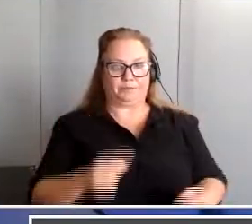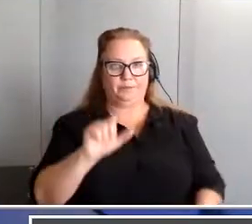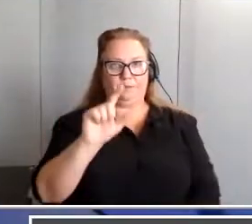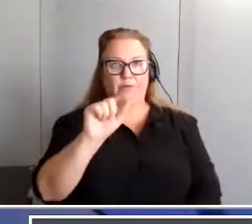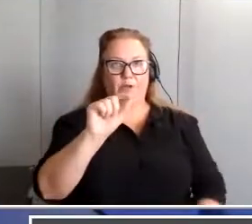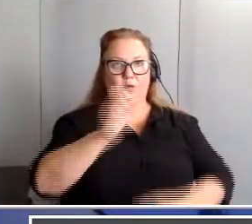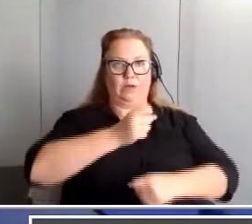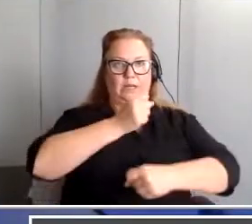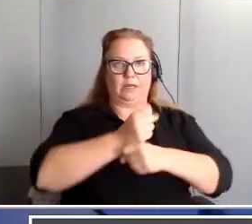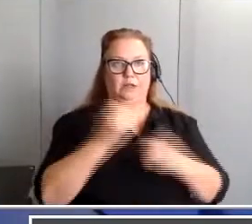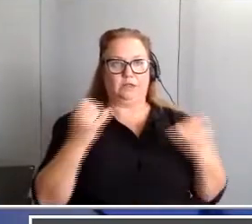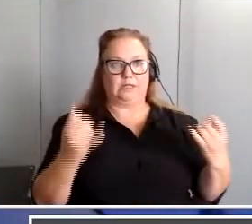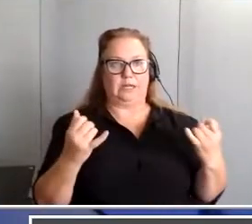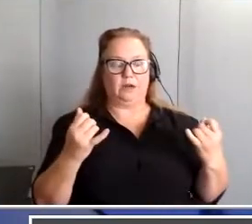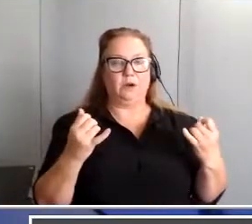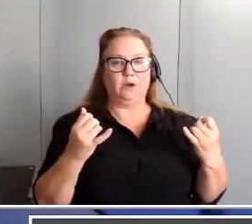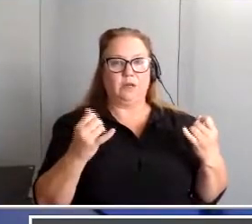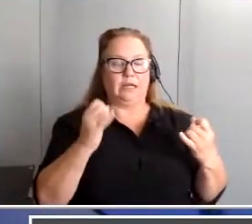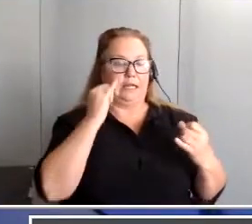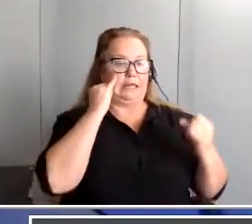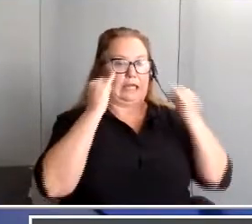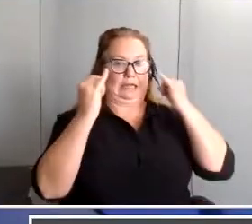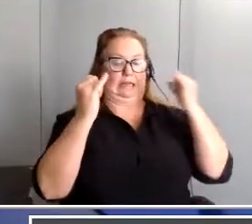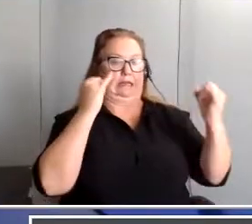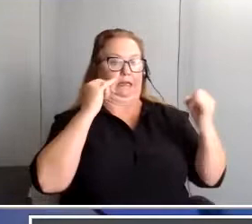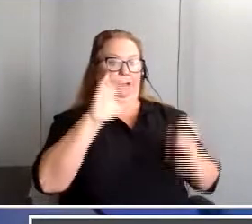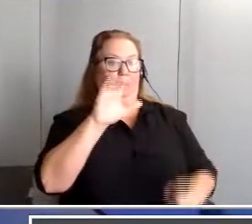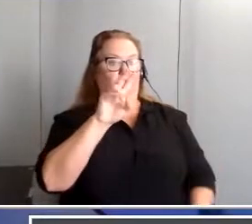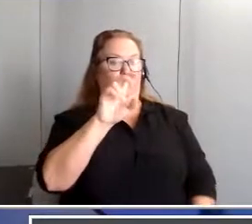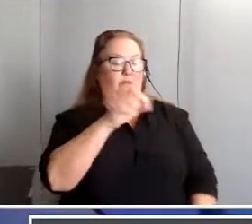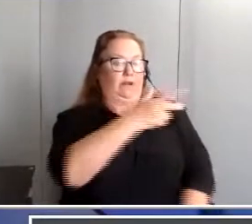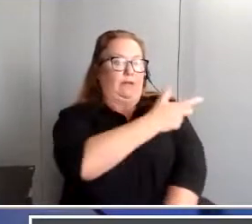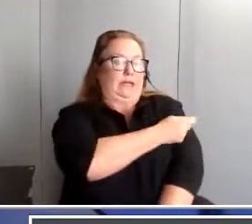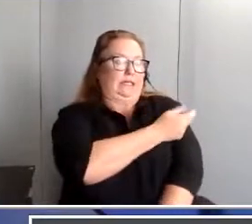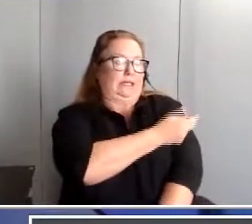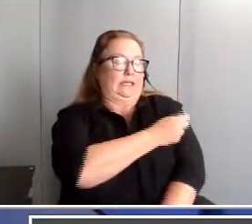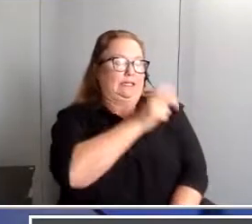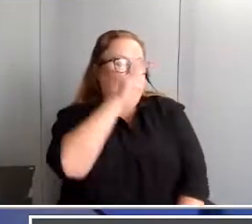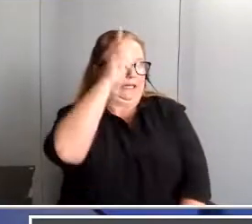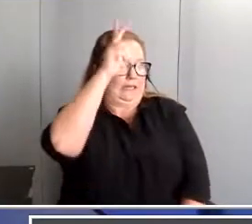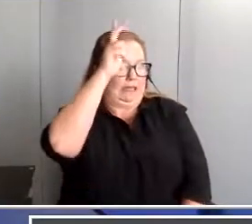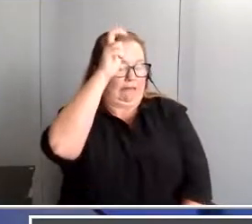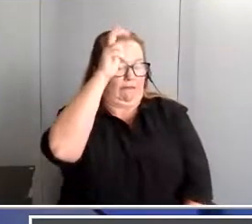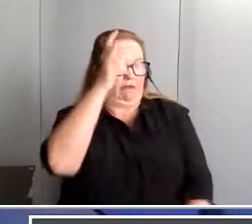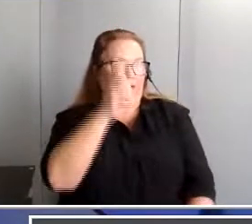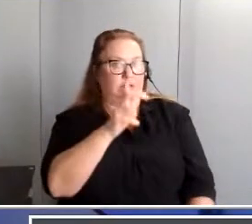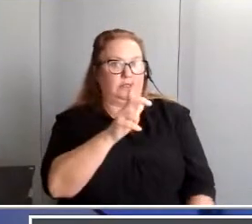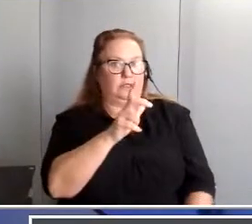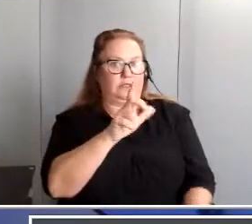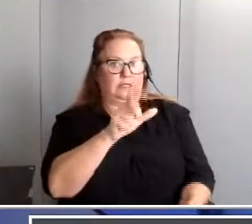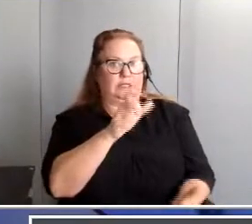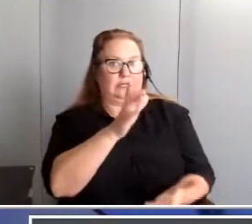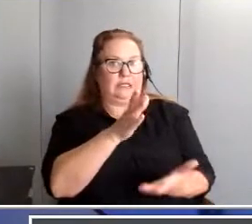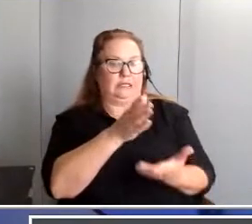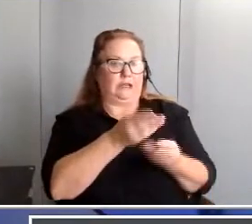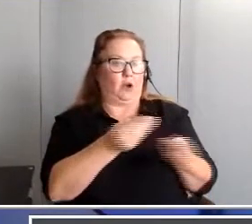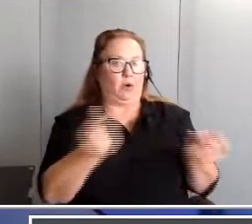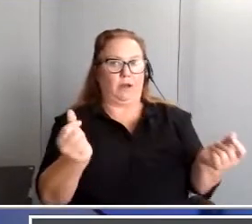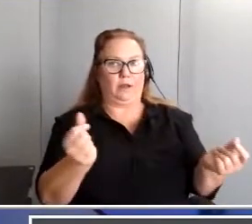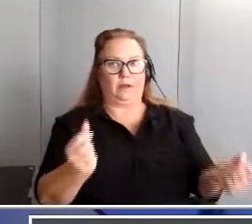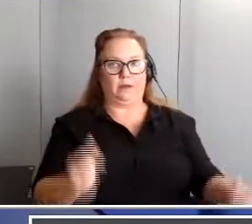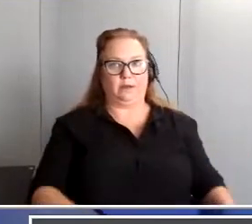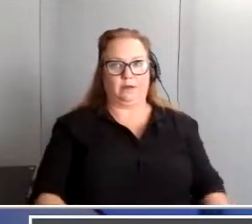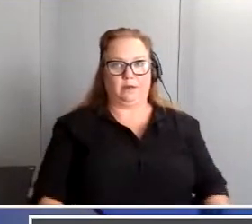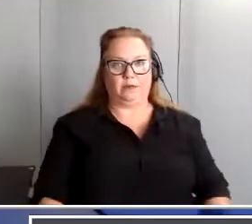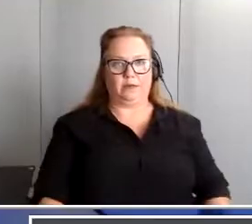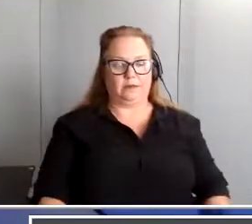now, and I think this idea that the COVID vaccine is somehow evil, it just needs to kind of go away. We're past that. Yeah, it's all over.